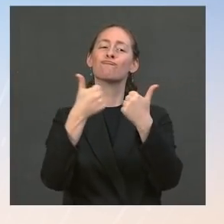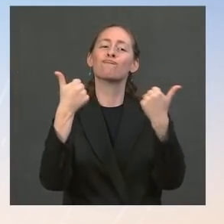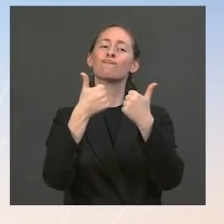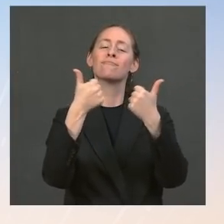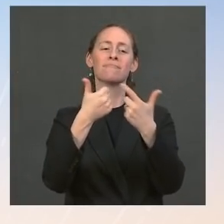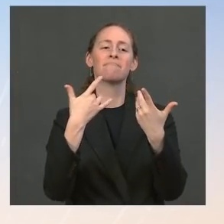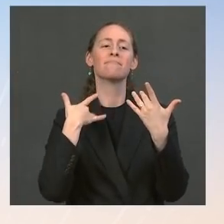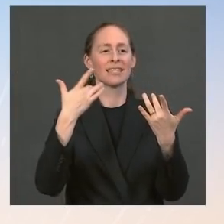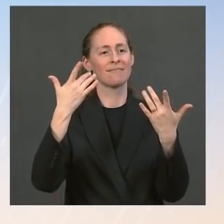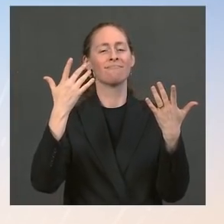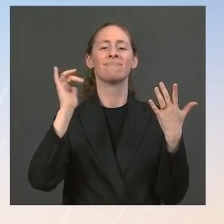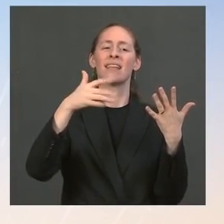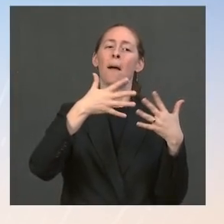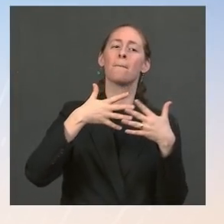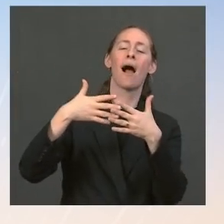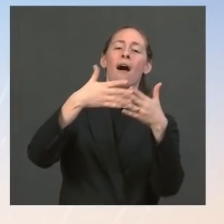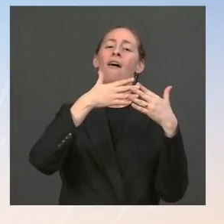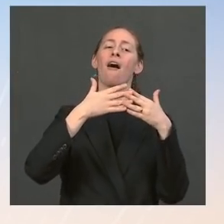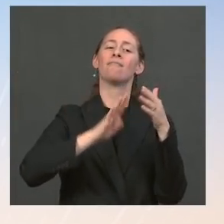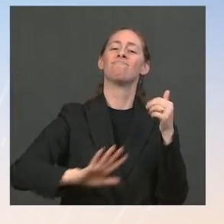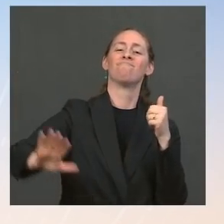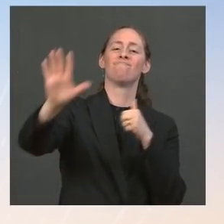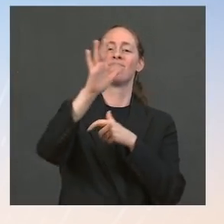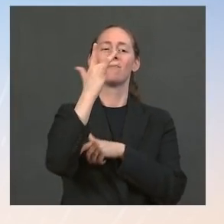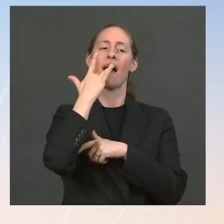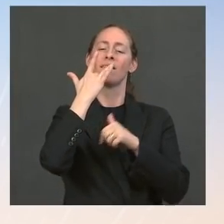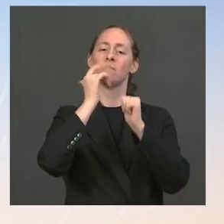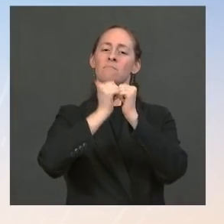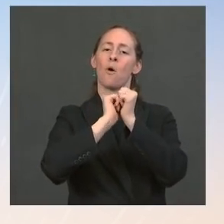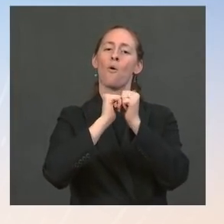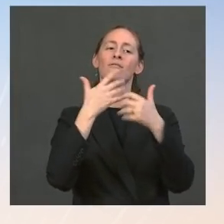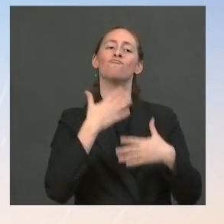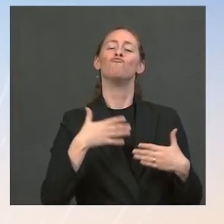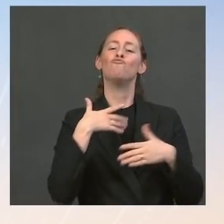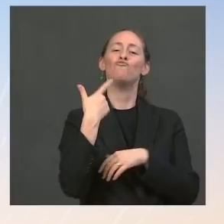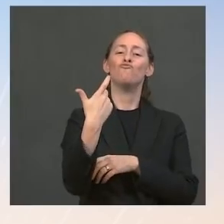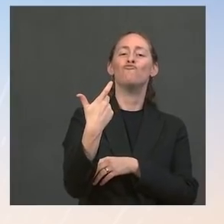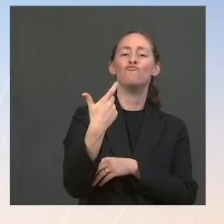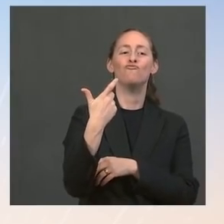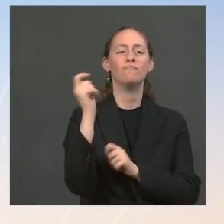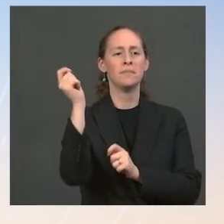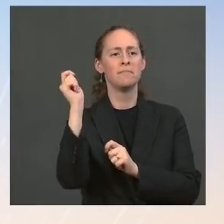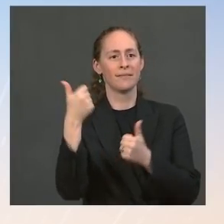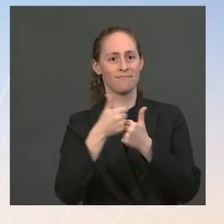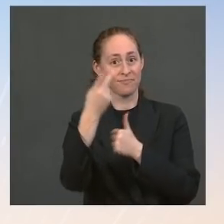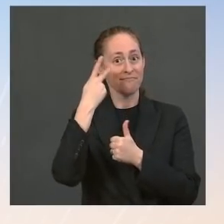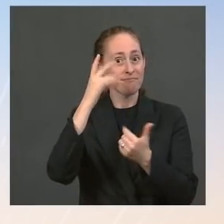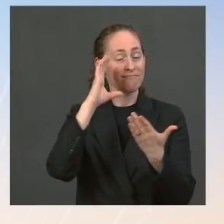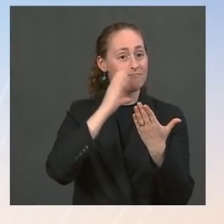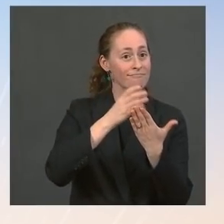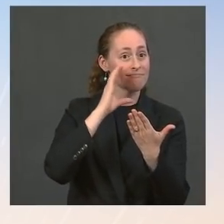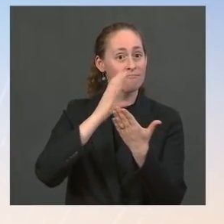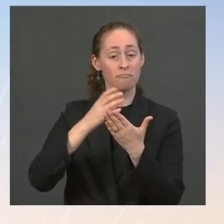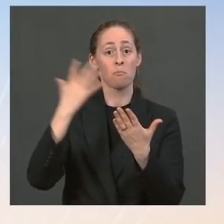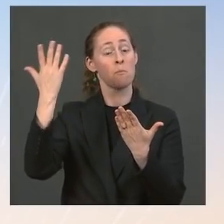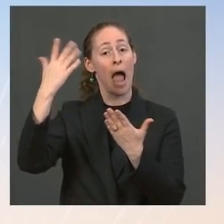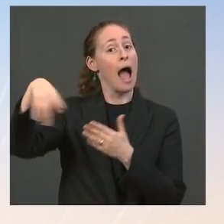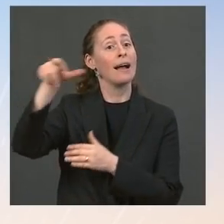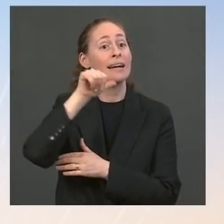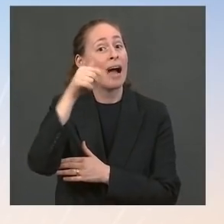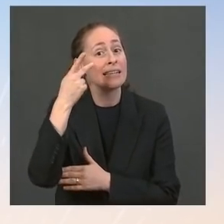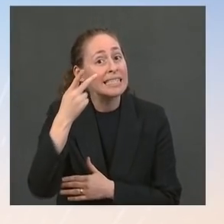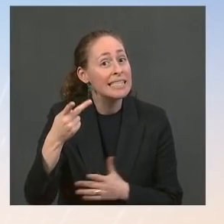in one of America's favorite pastimes. And you saw, I think you all saw in photos, but for people who didn't see, he visited with